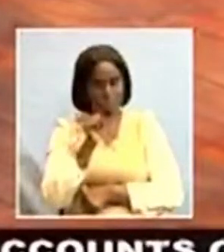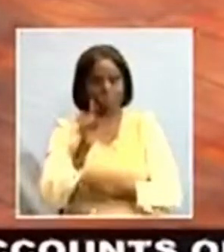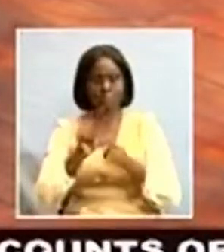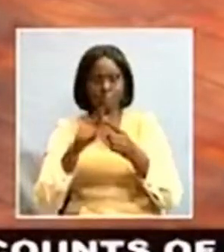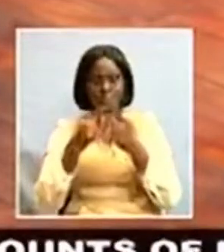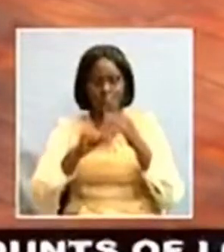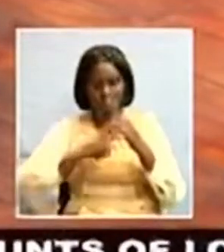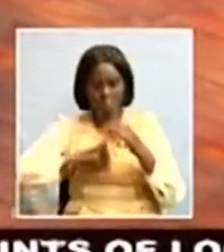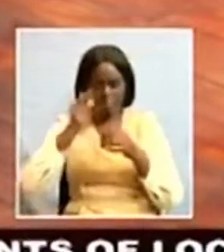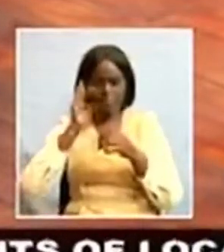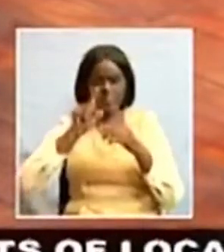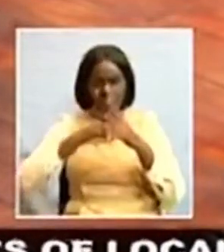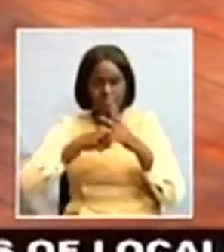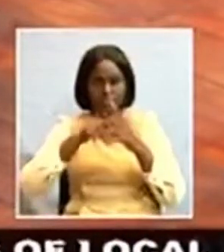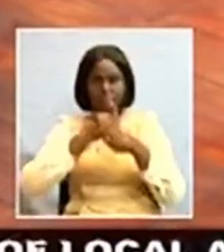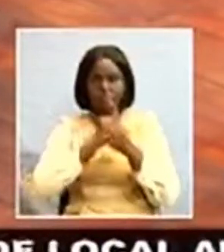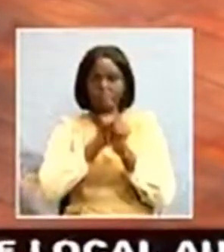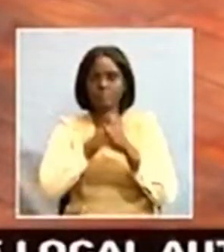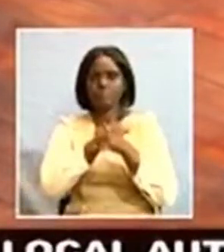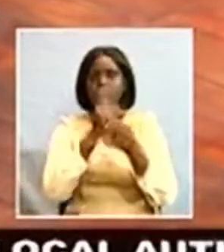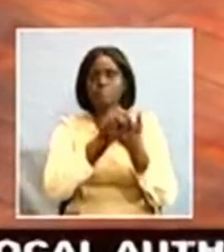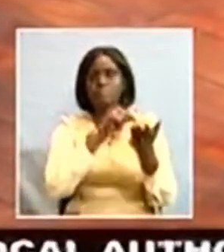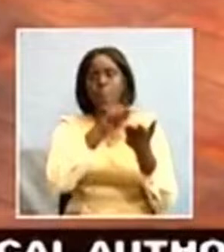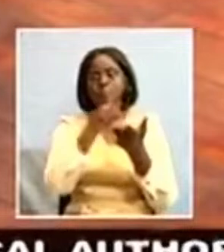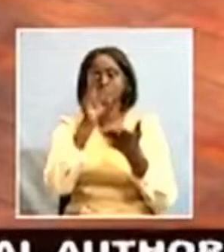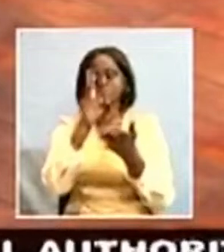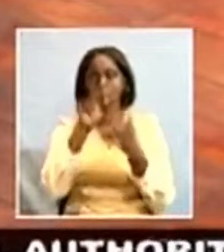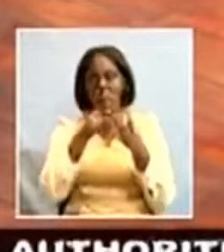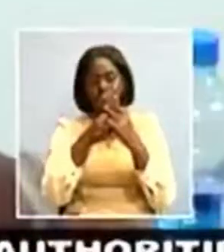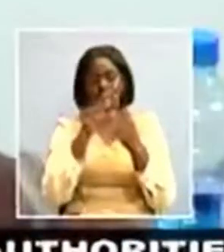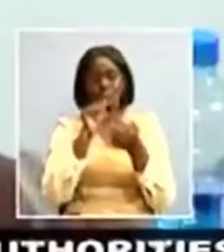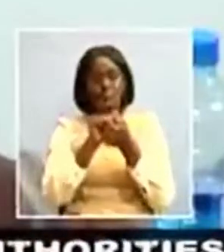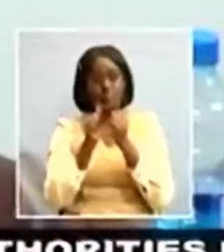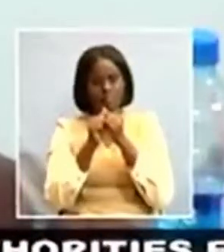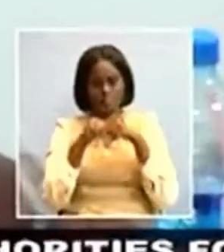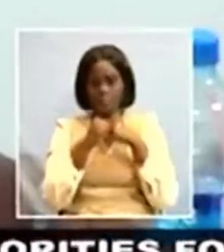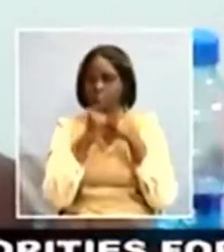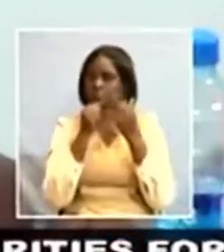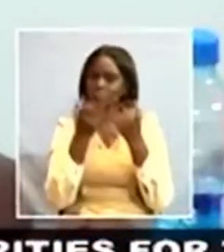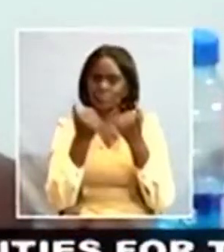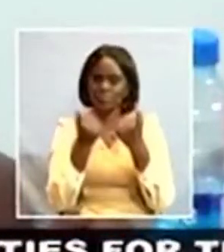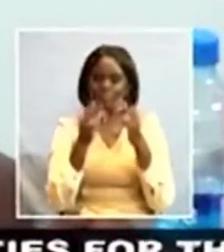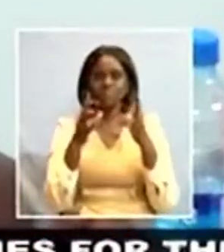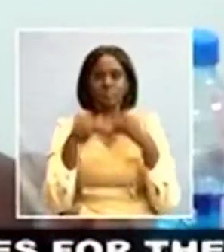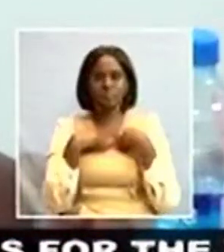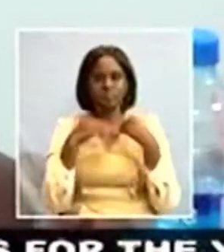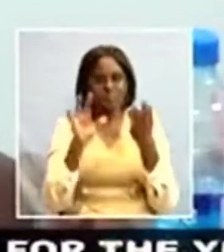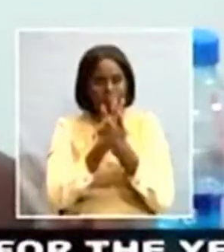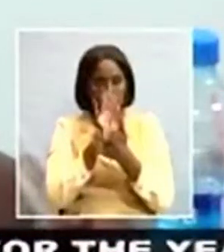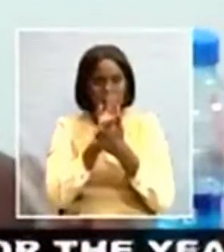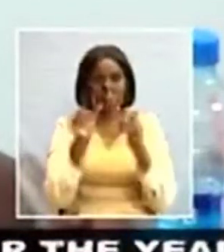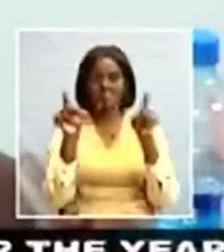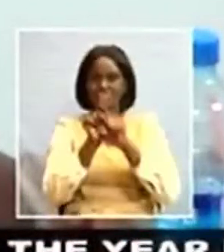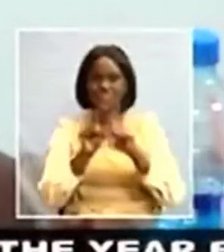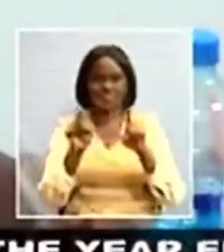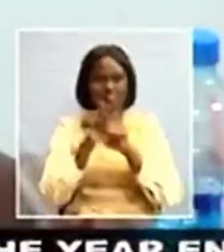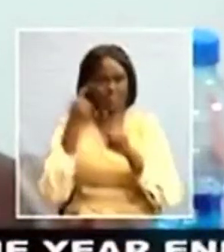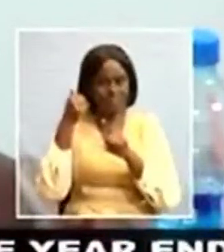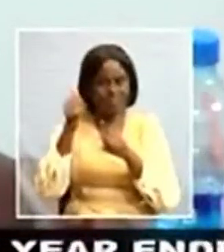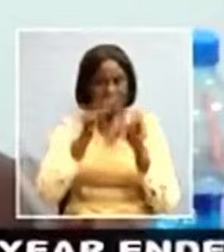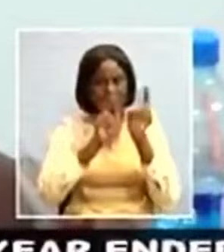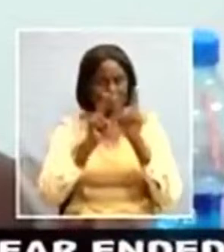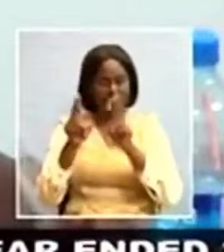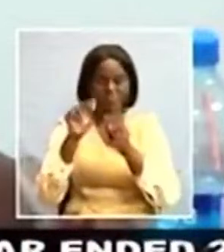we will start making those payments. The problem is we don't want to admit documents for the sake of you